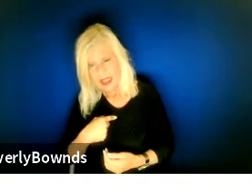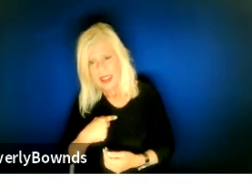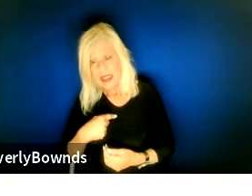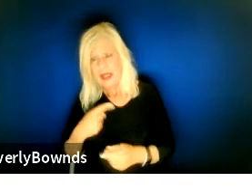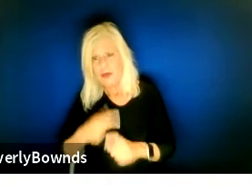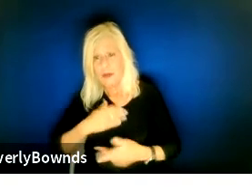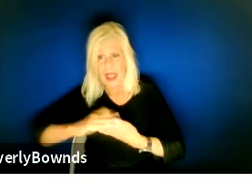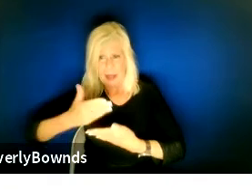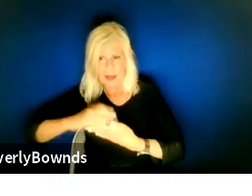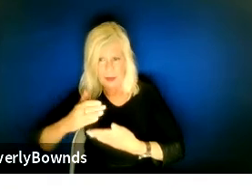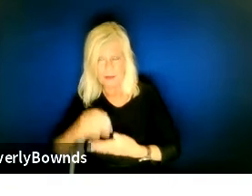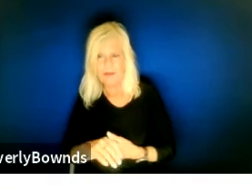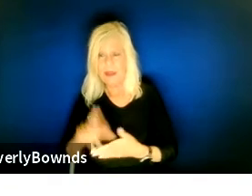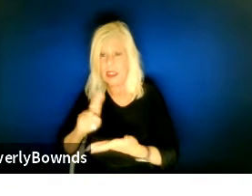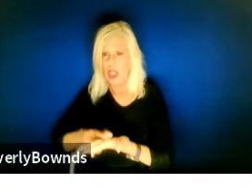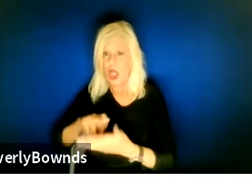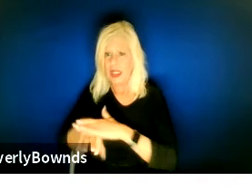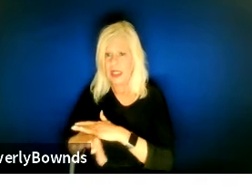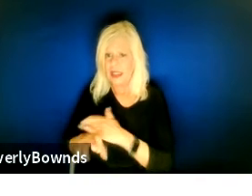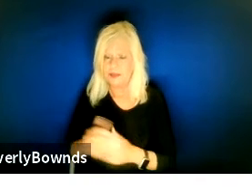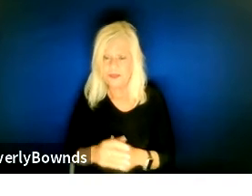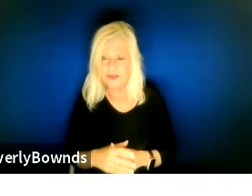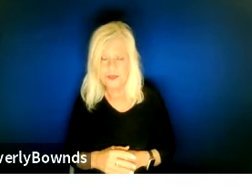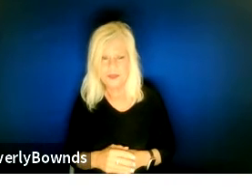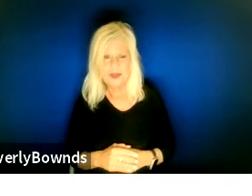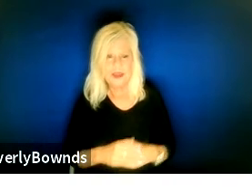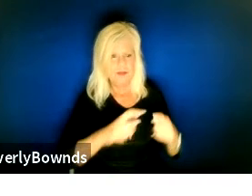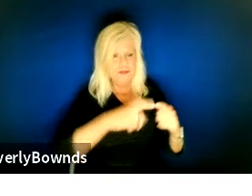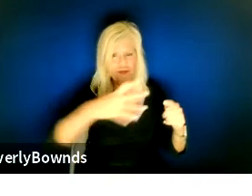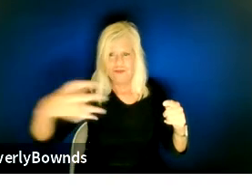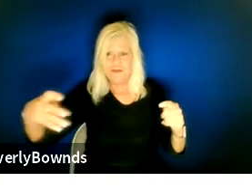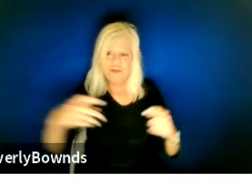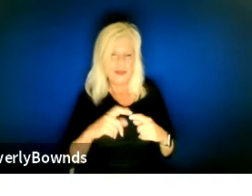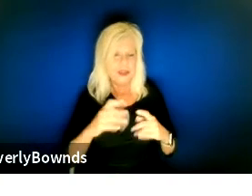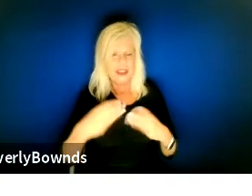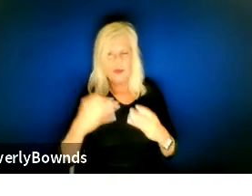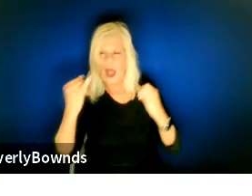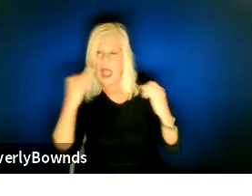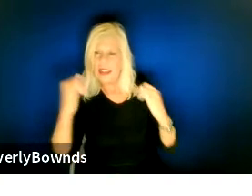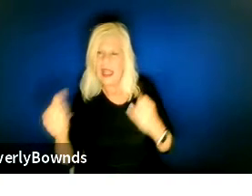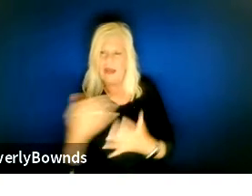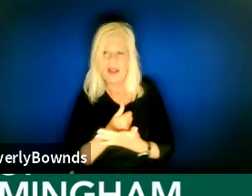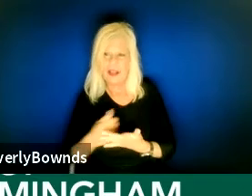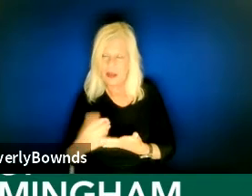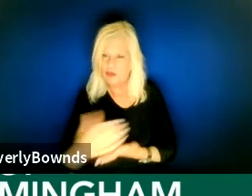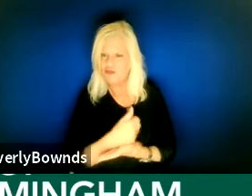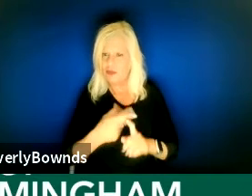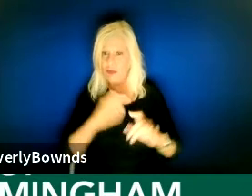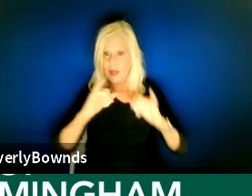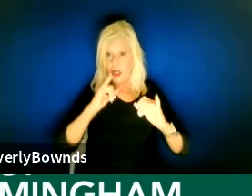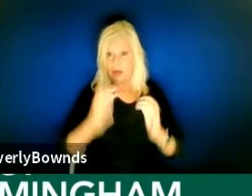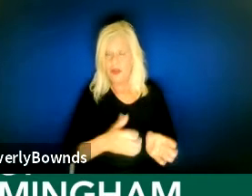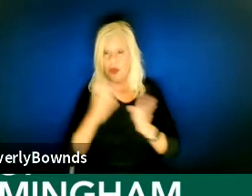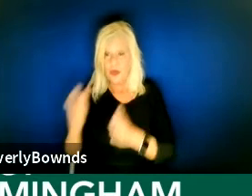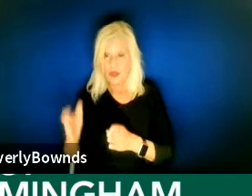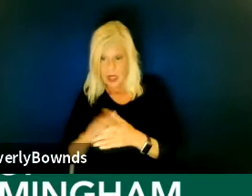laptop. So these were the just a gist of like everything we got from the interviews. Now I'll pass it on to